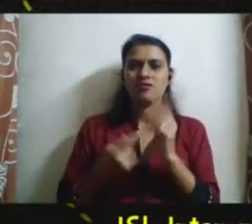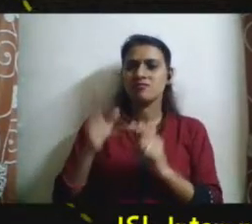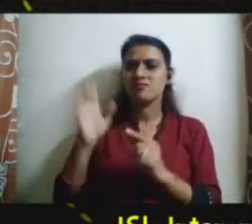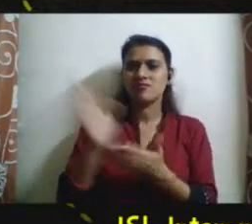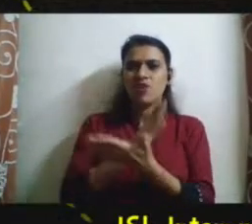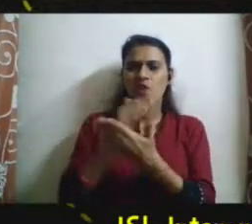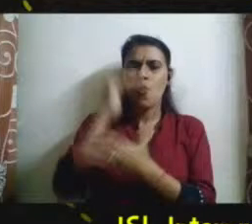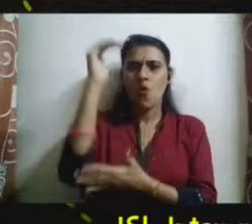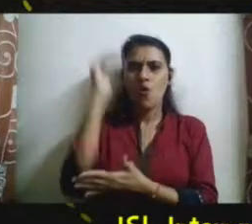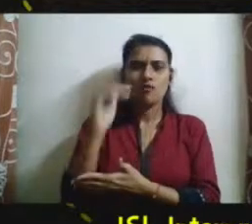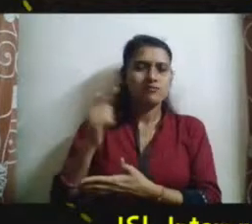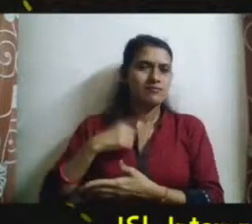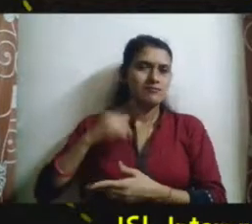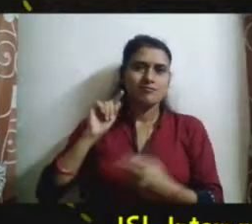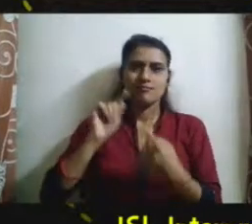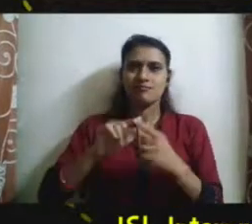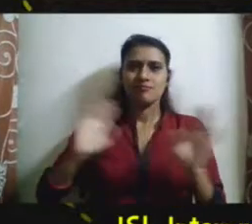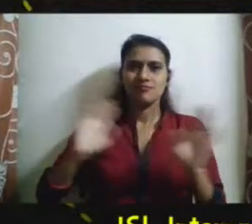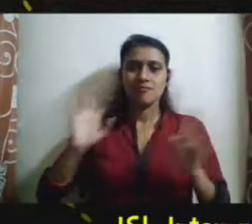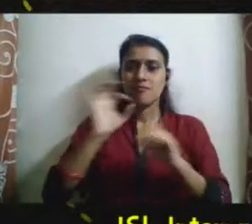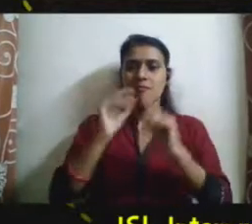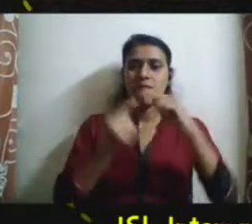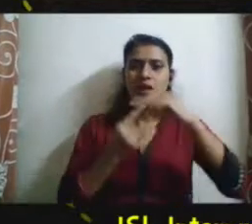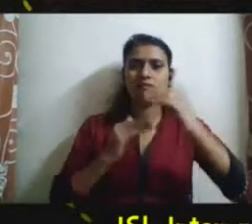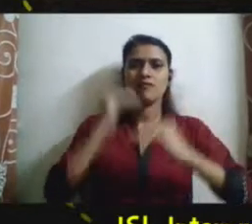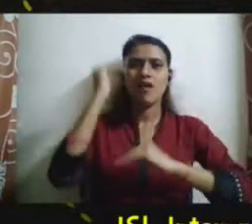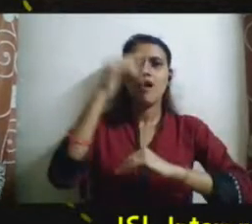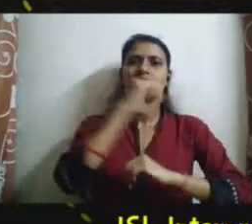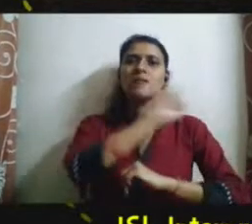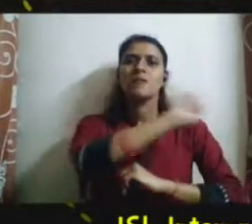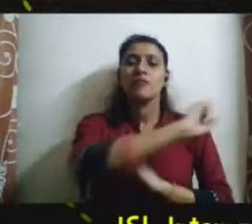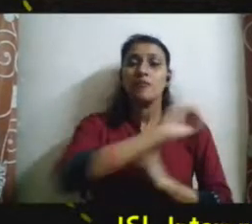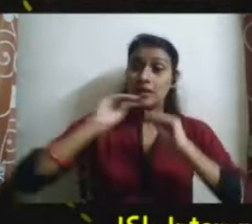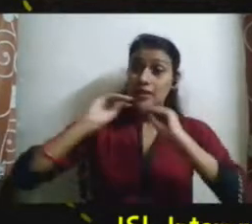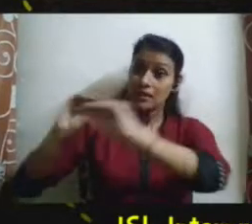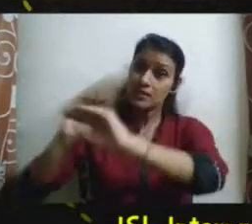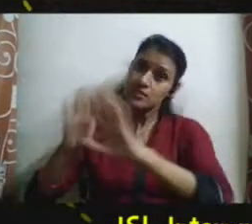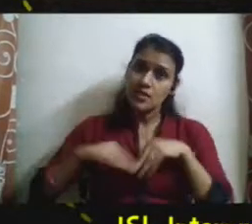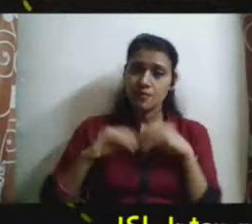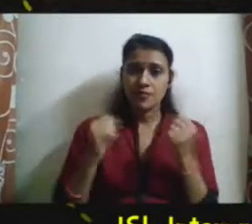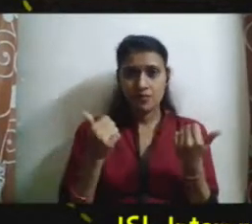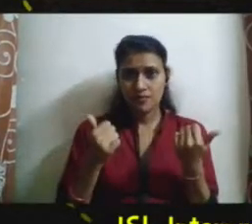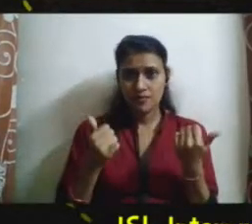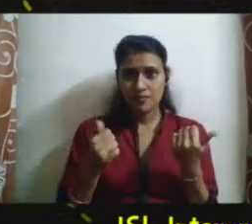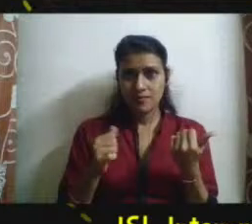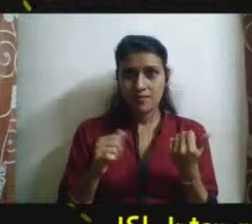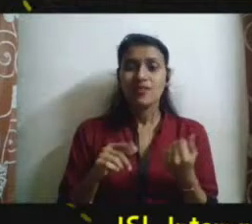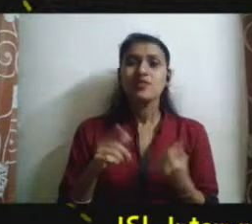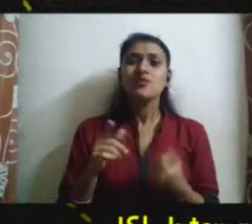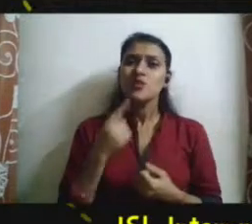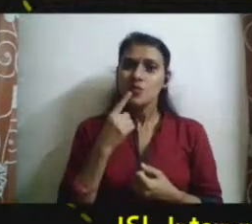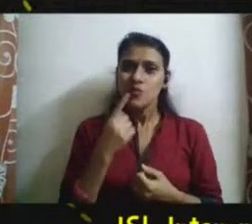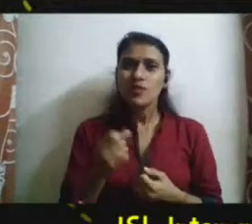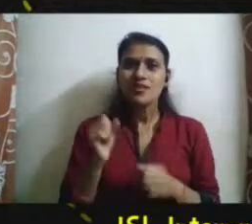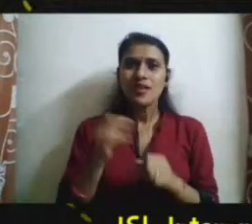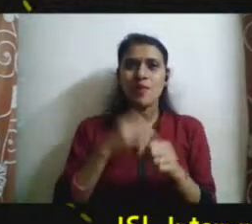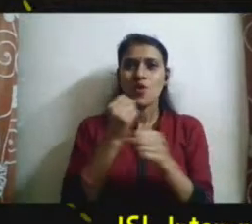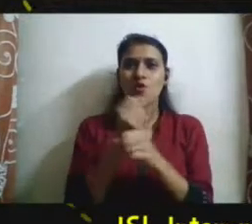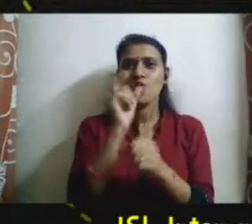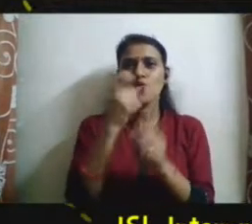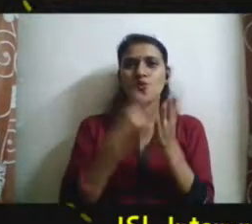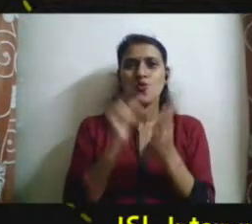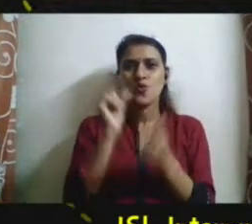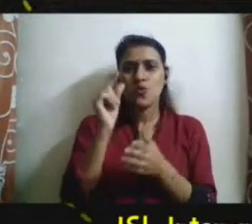the possibility of the experience can be from the sensual to the sublime, as my Guru Naina Devi ji once